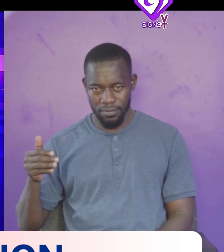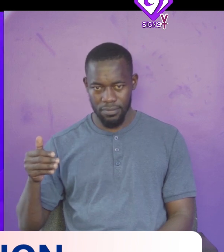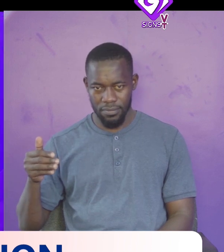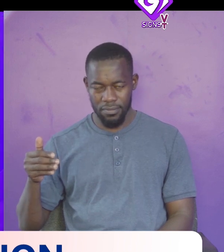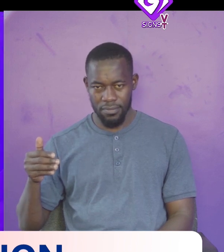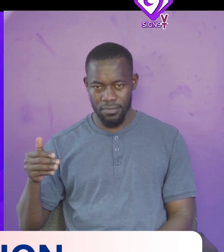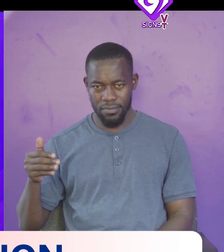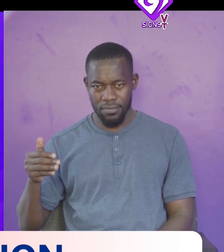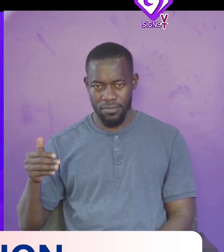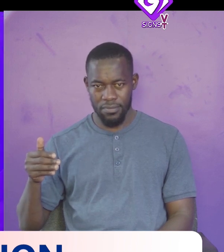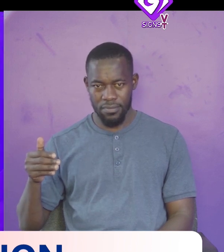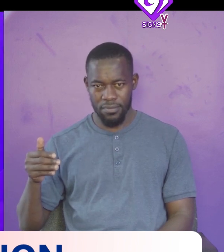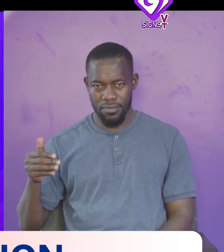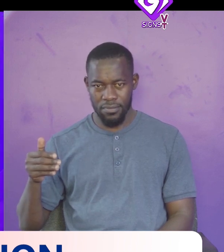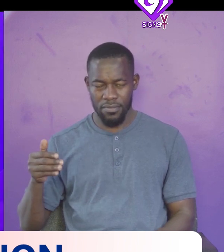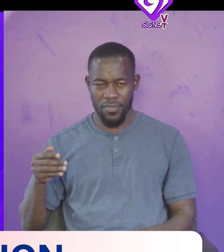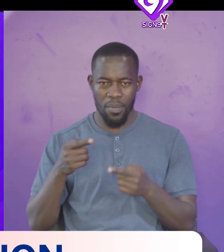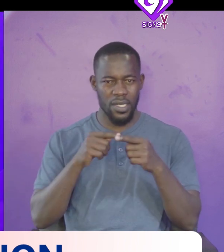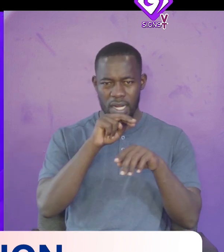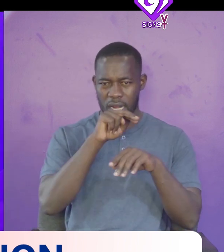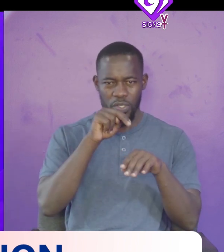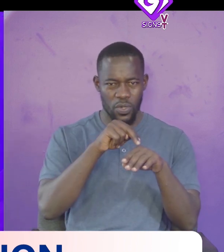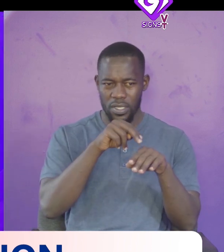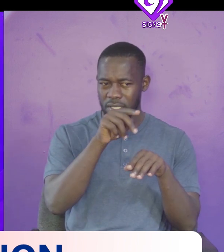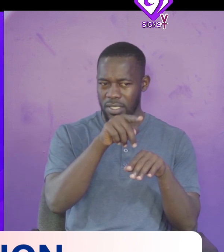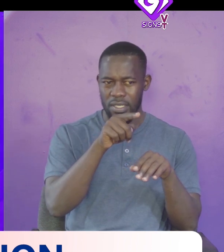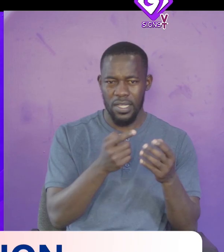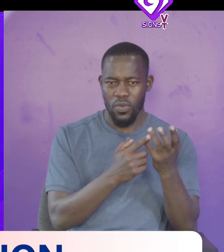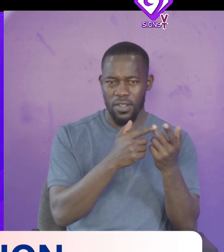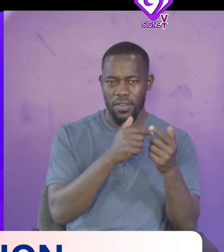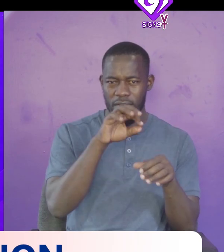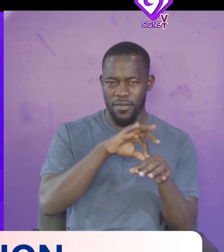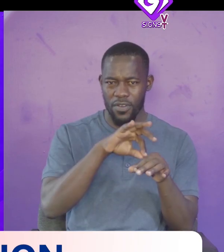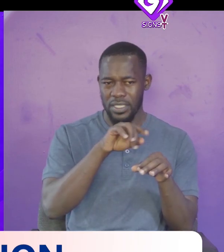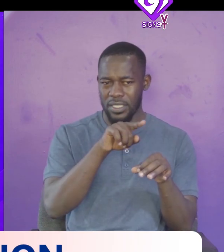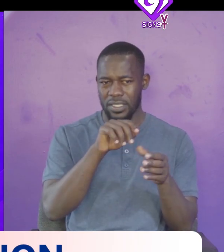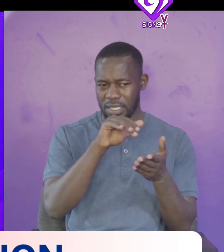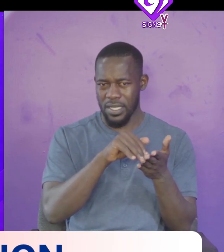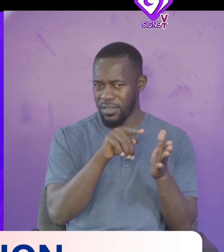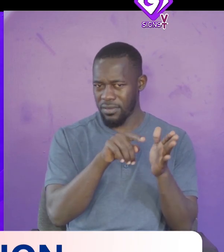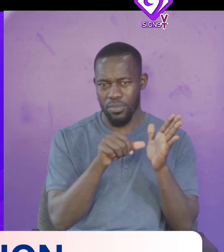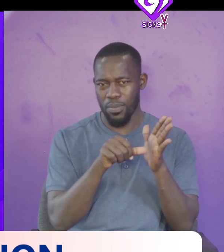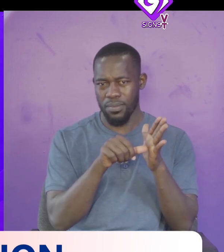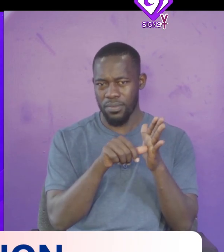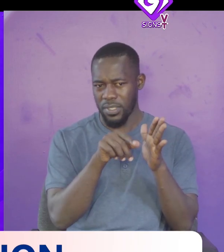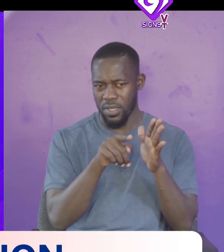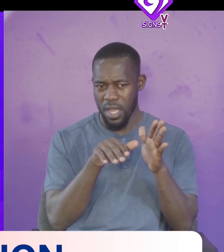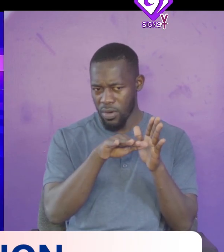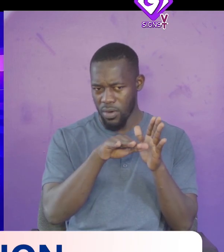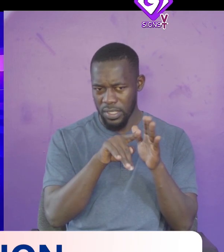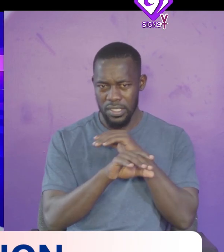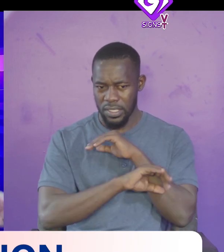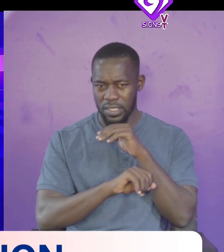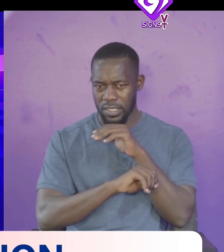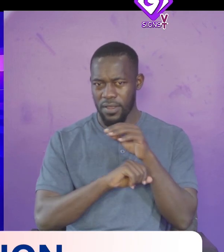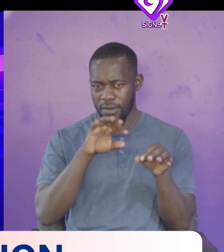Tallying Center is a place where we have gaps? Is a stealing of the votes in this country.